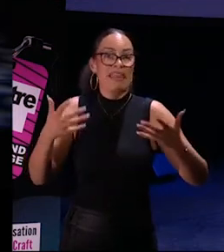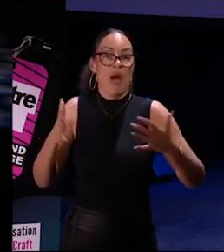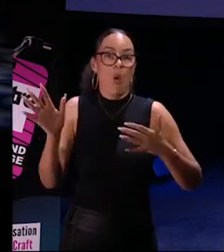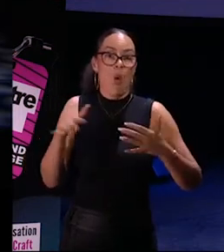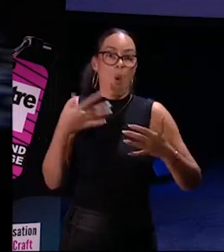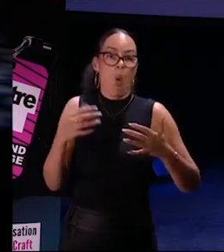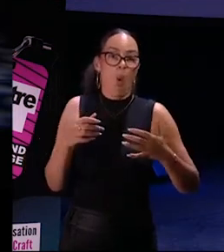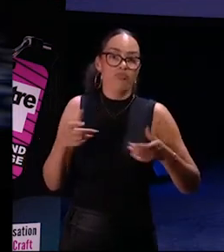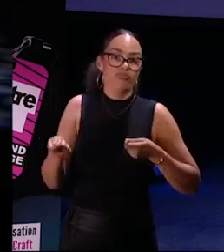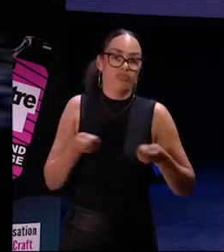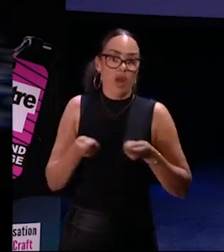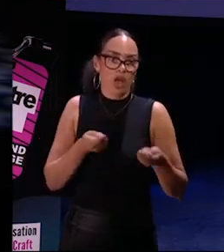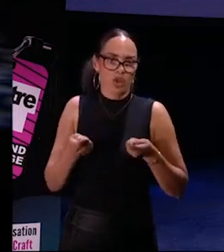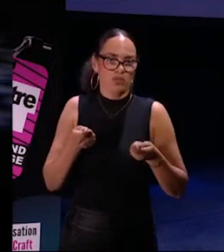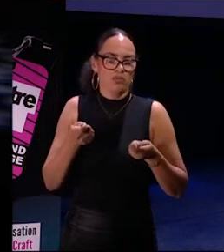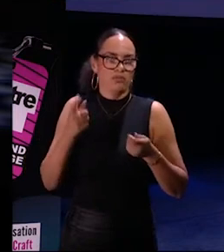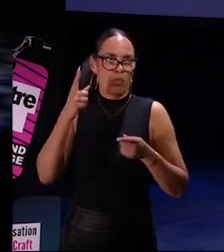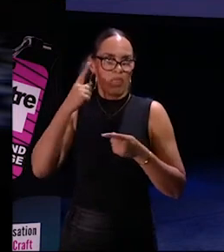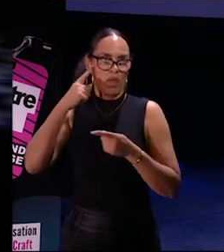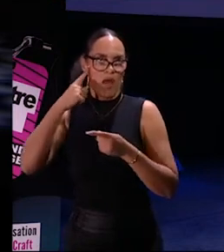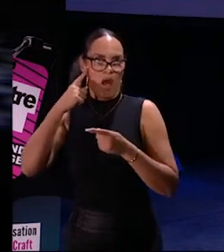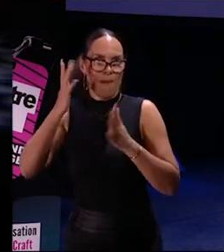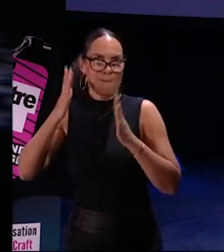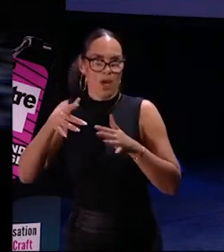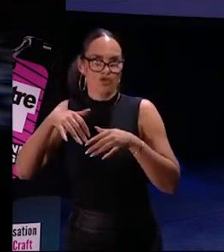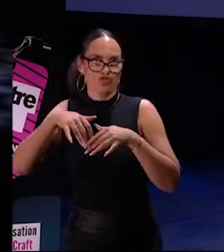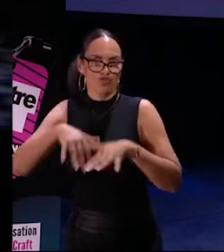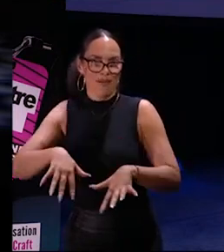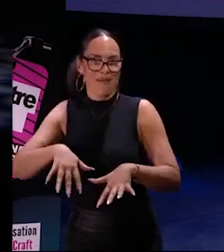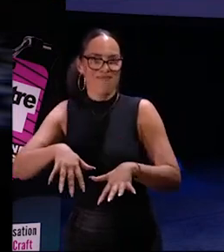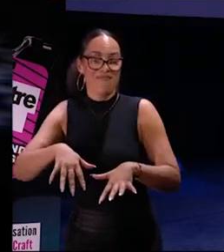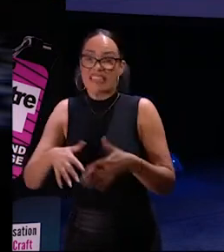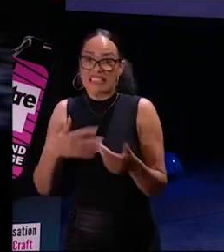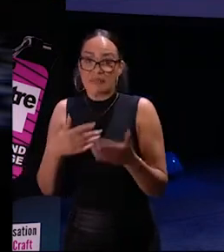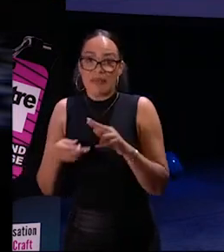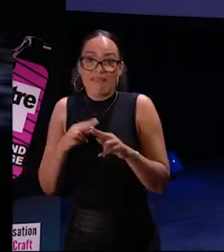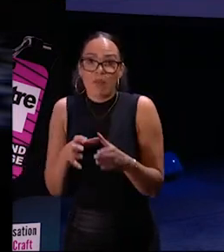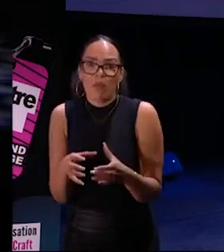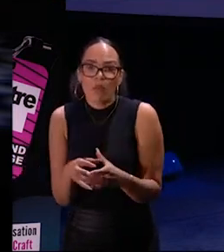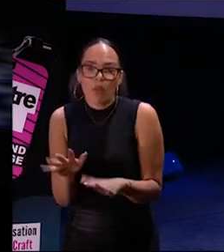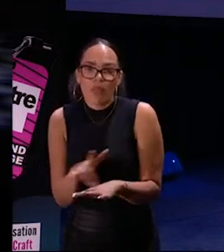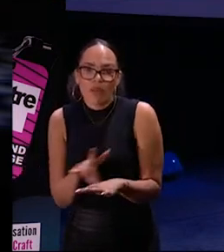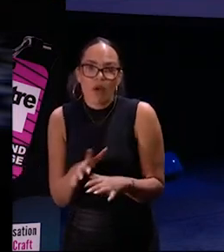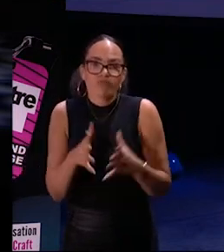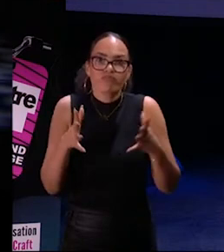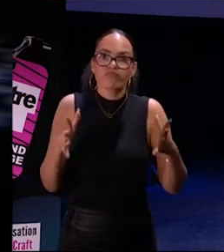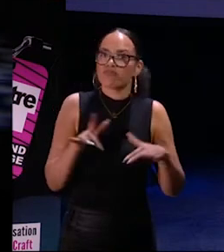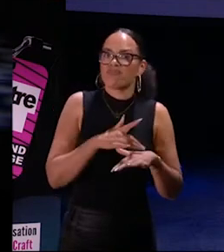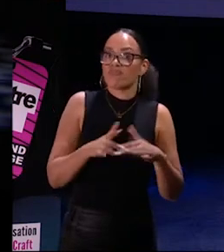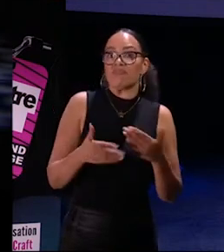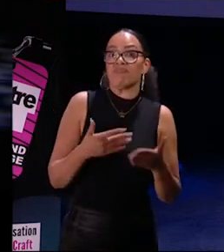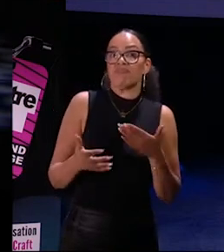thinks about streaming a performance, whether you're a small fringe theatre or your big commercial, because once you have that